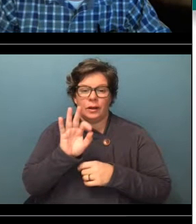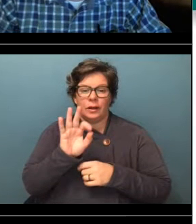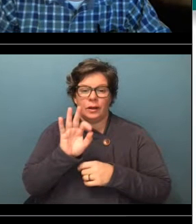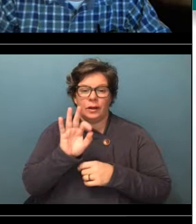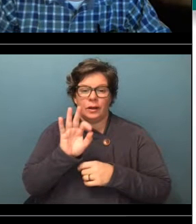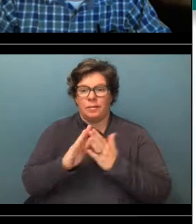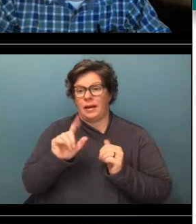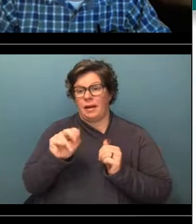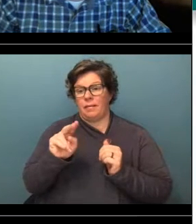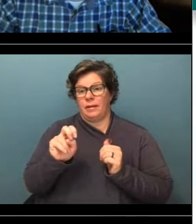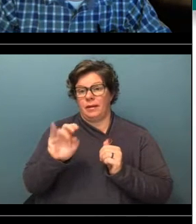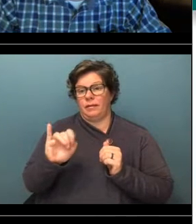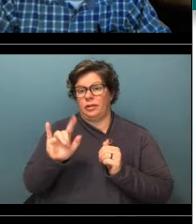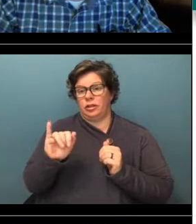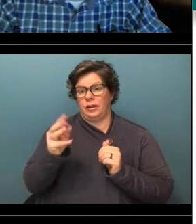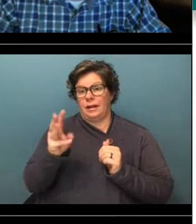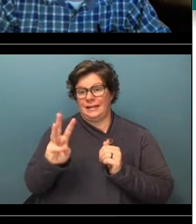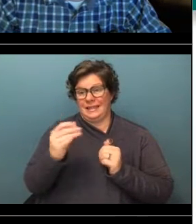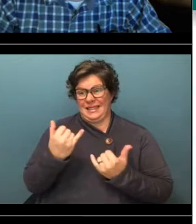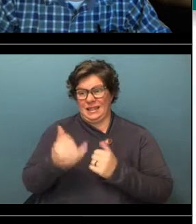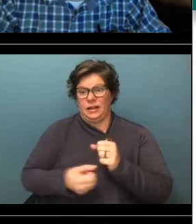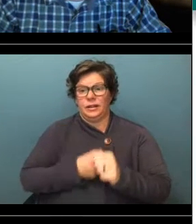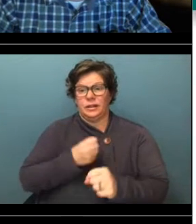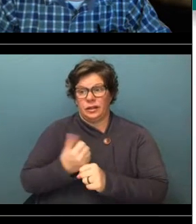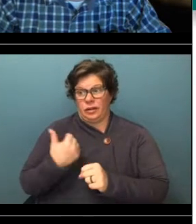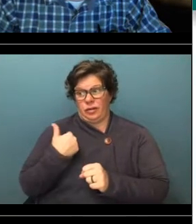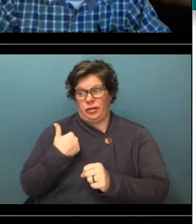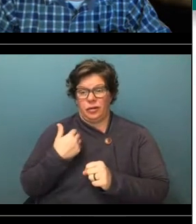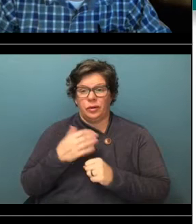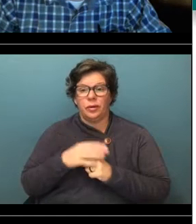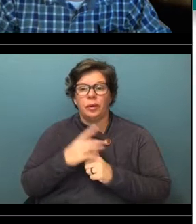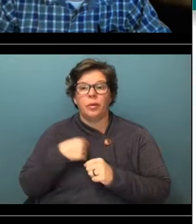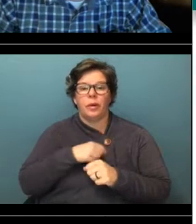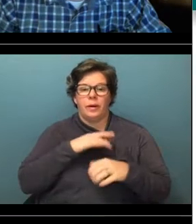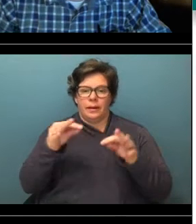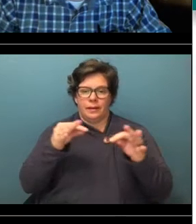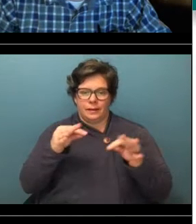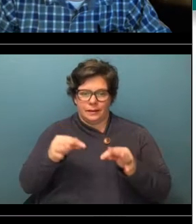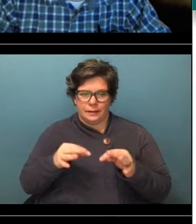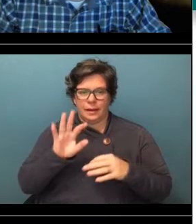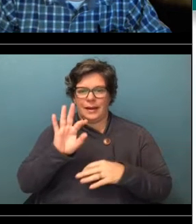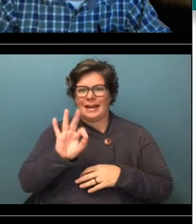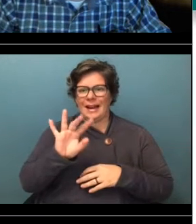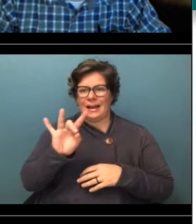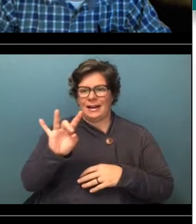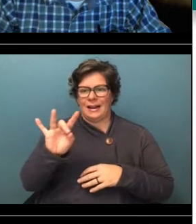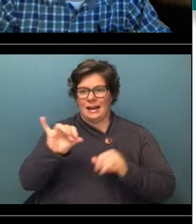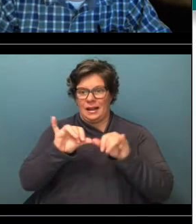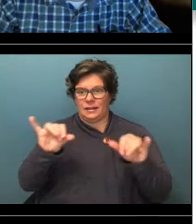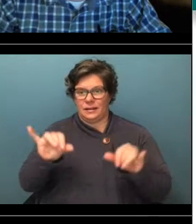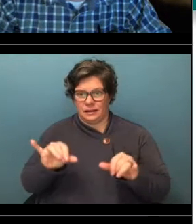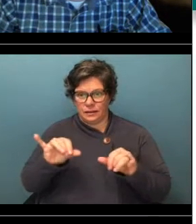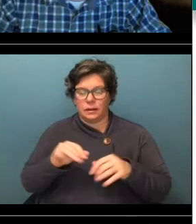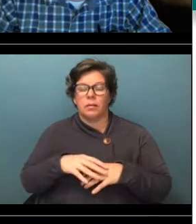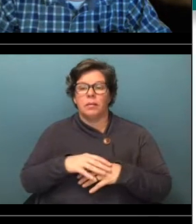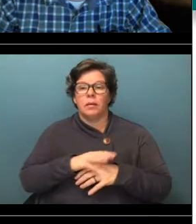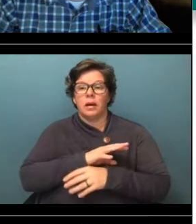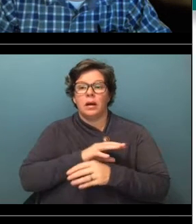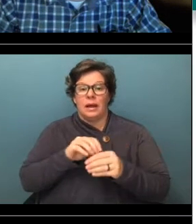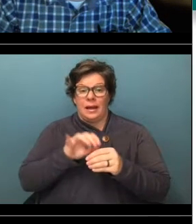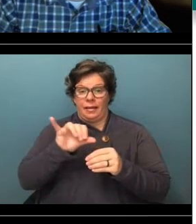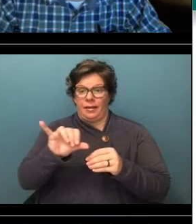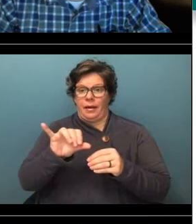live on July 16th of this year. So we are going to do an overview of the 988 system. Within that, we're